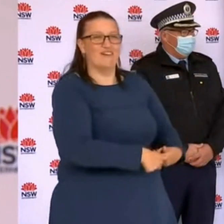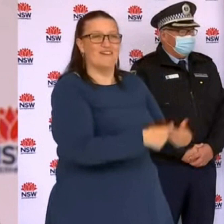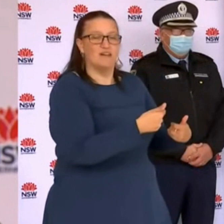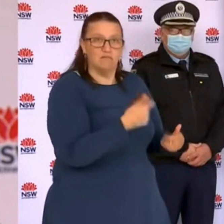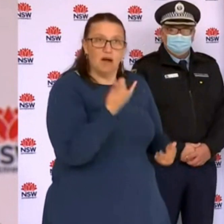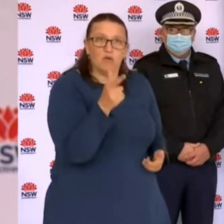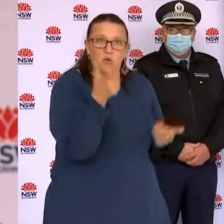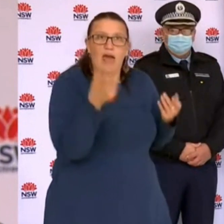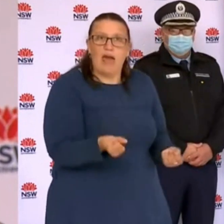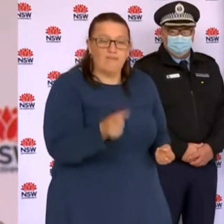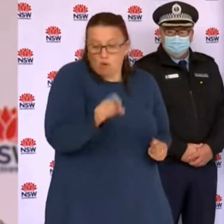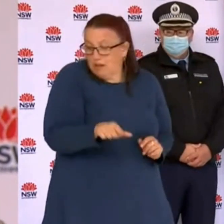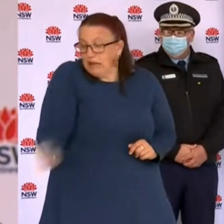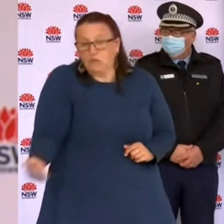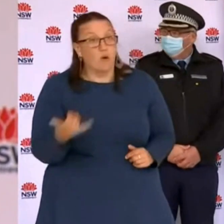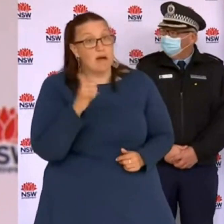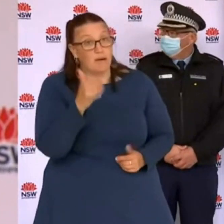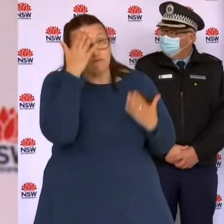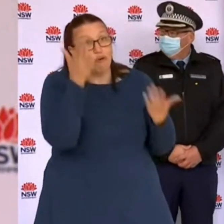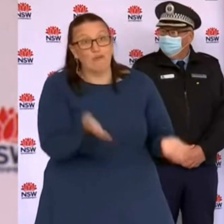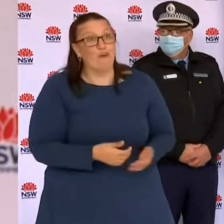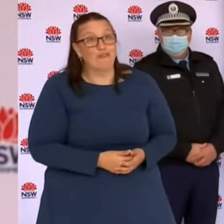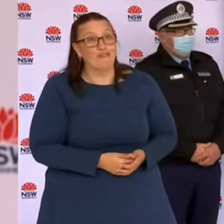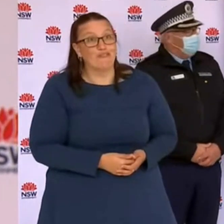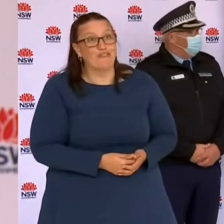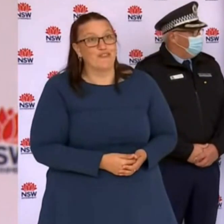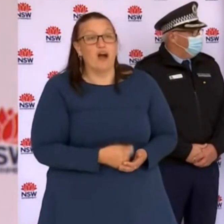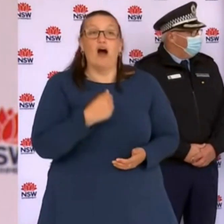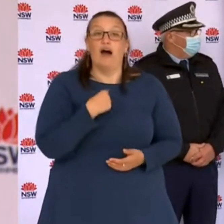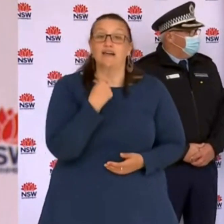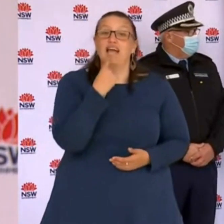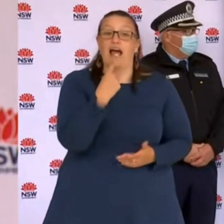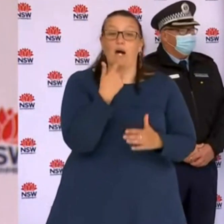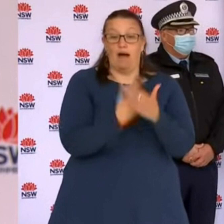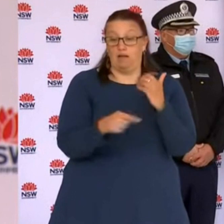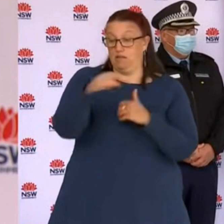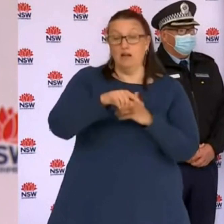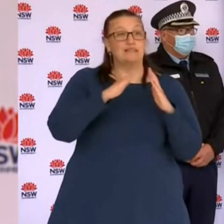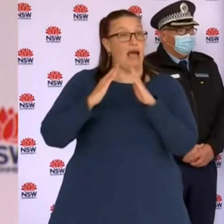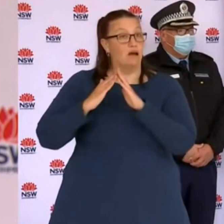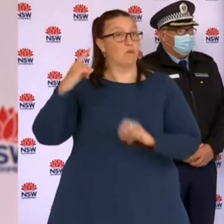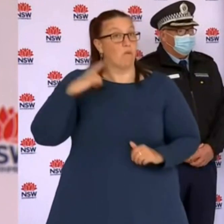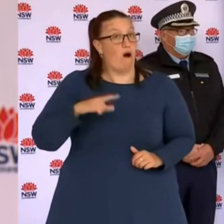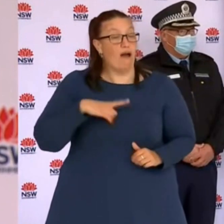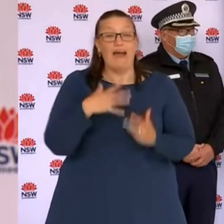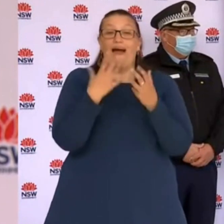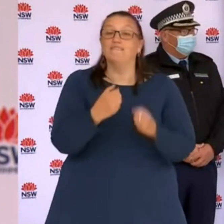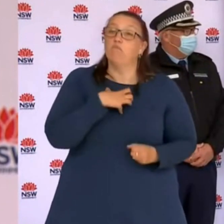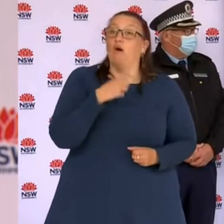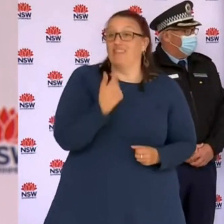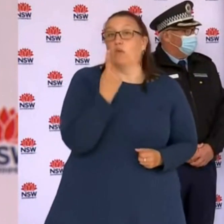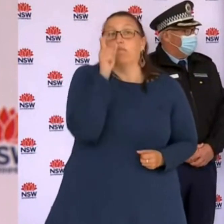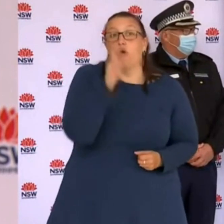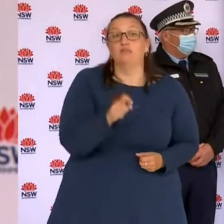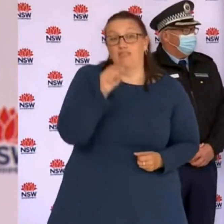Please don't think that it's only the suburbs I'm telling you about. I'm telling you about emerging trends or emerging issues to highlight